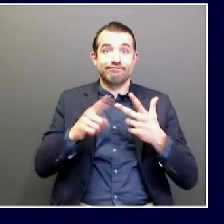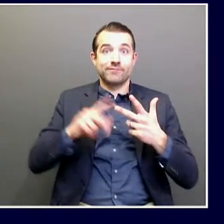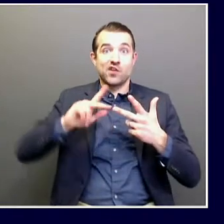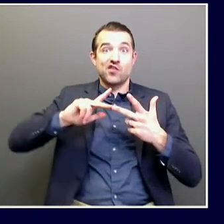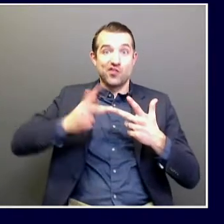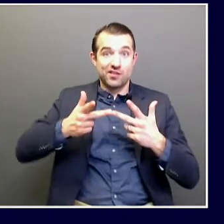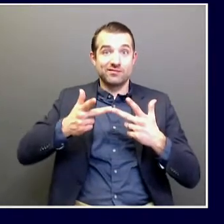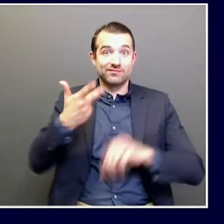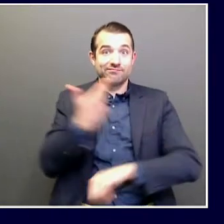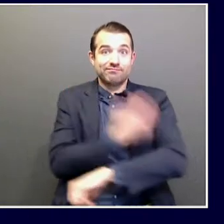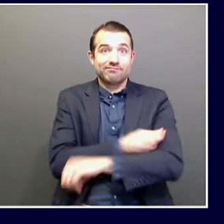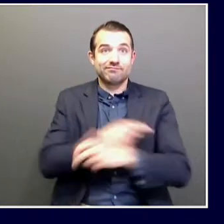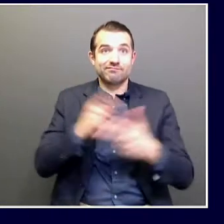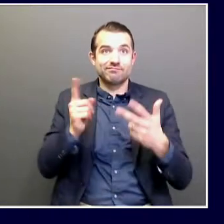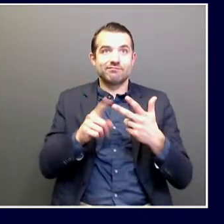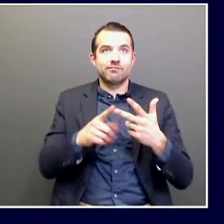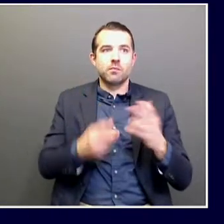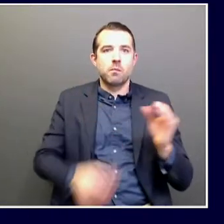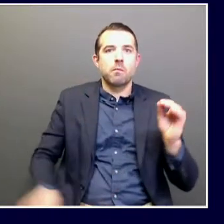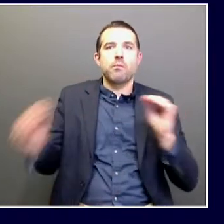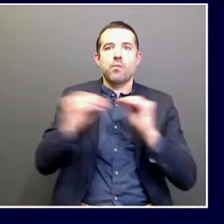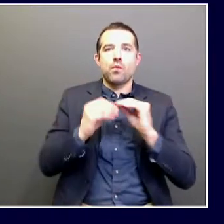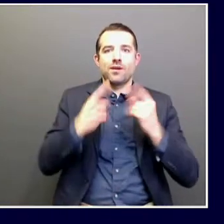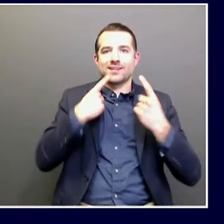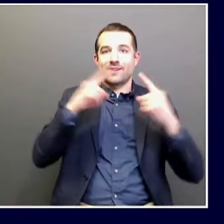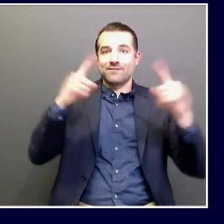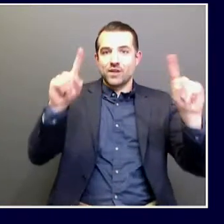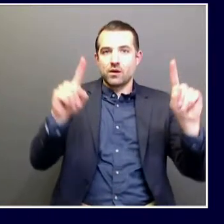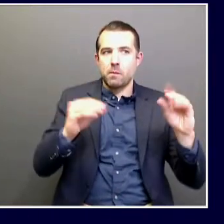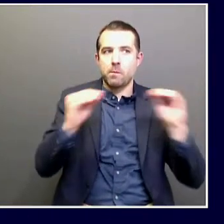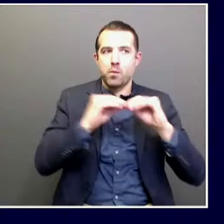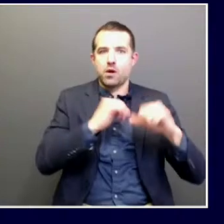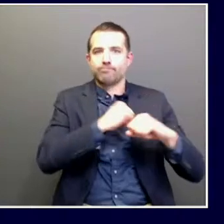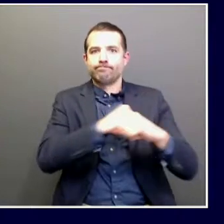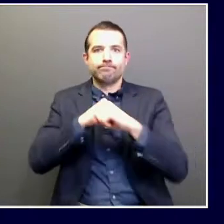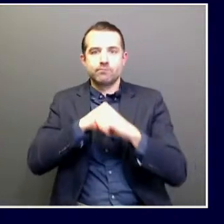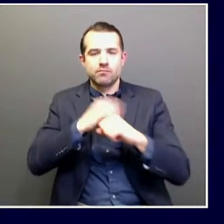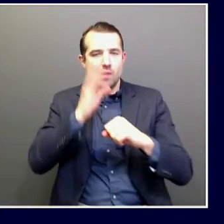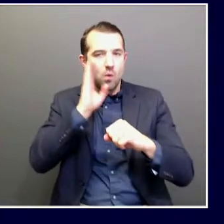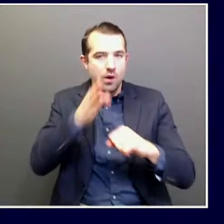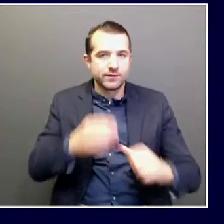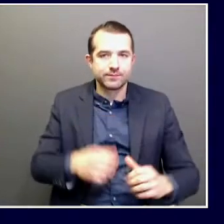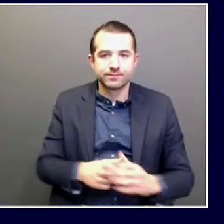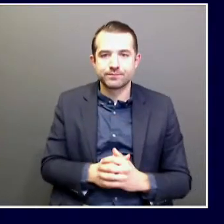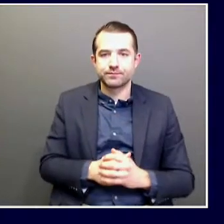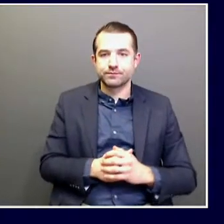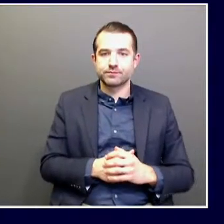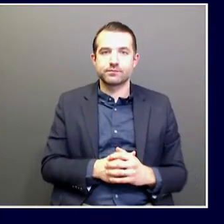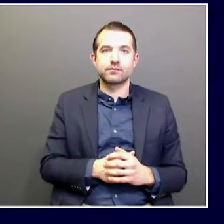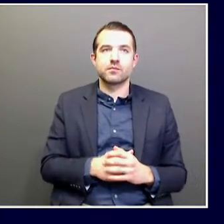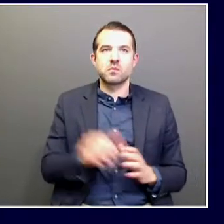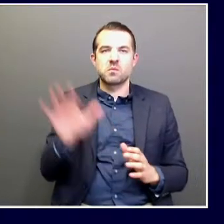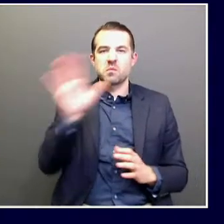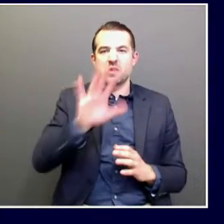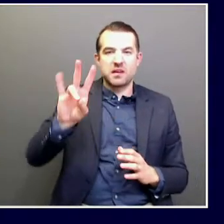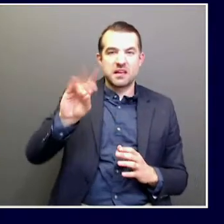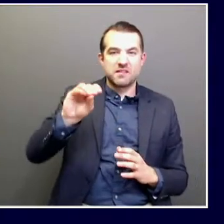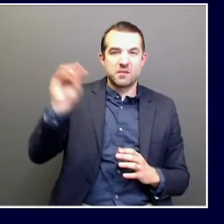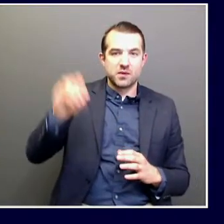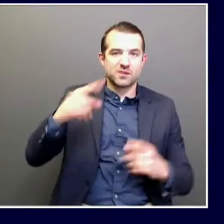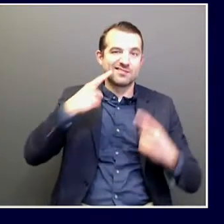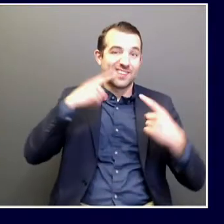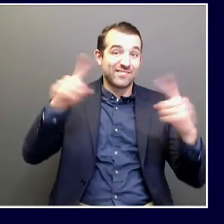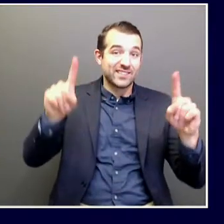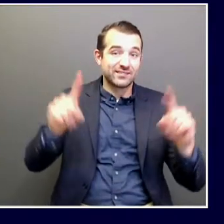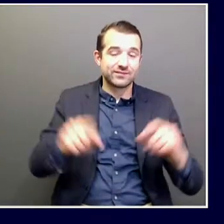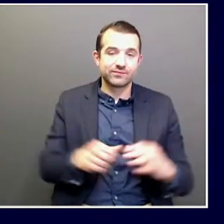variant remains strong and robust, in the range of preliminarily around 70%. So